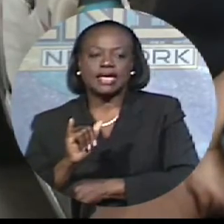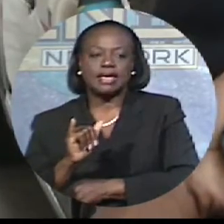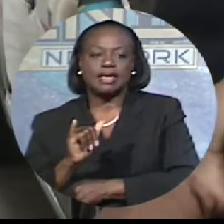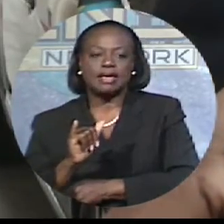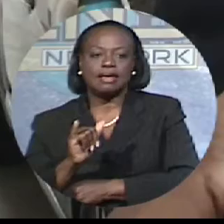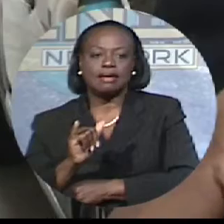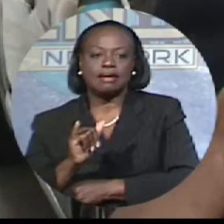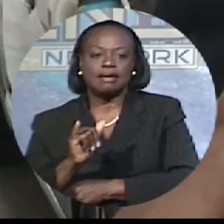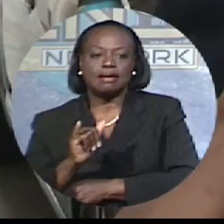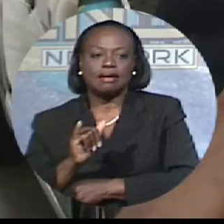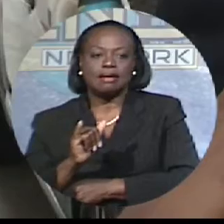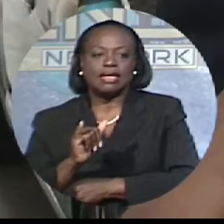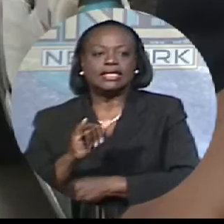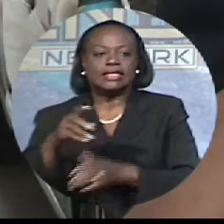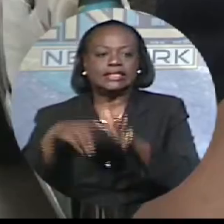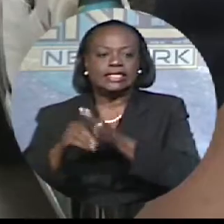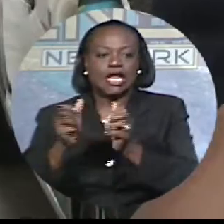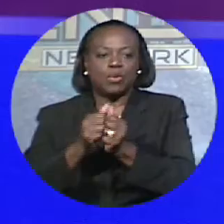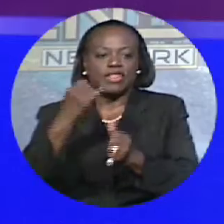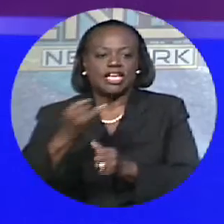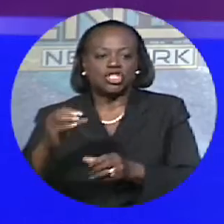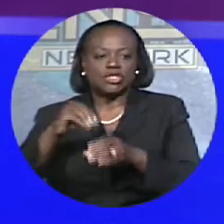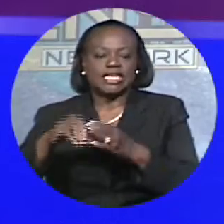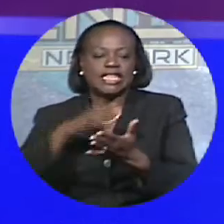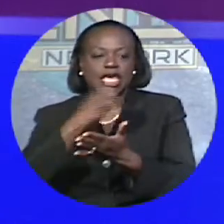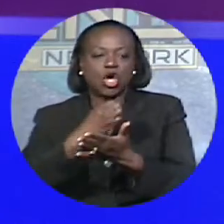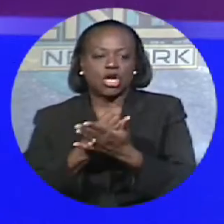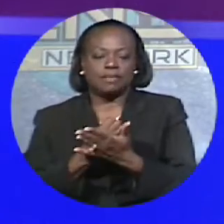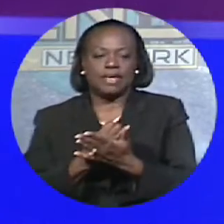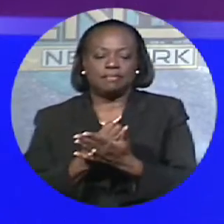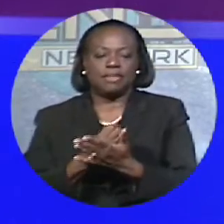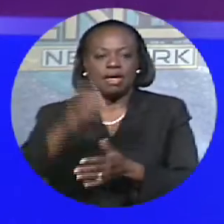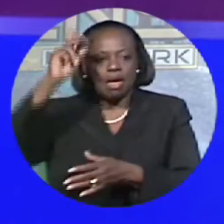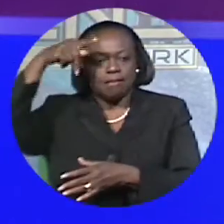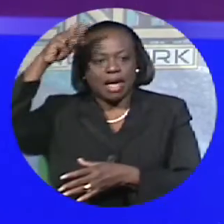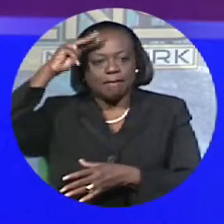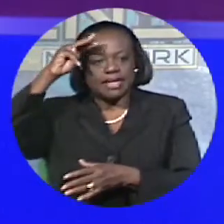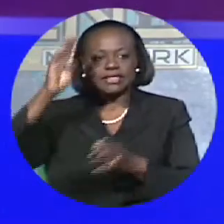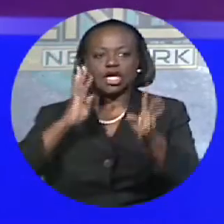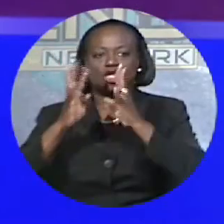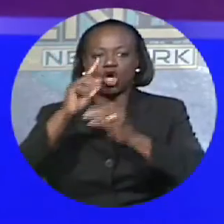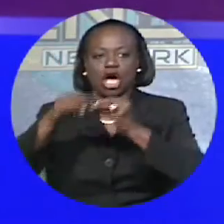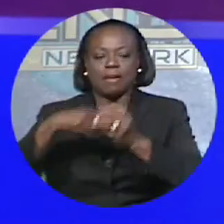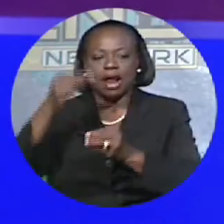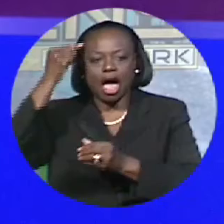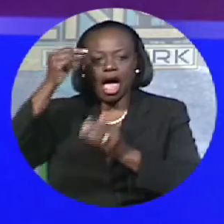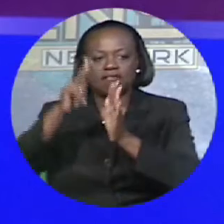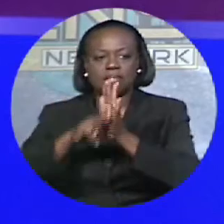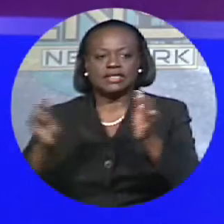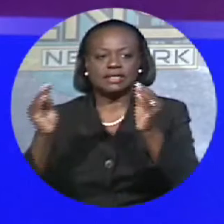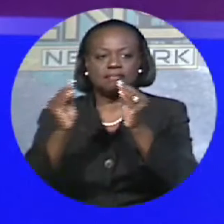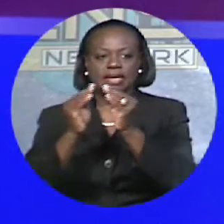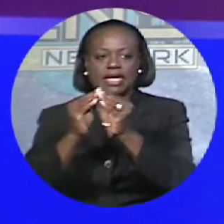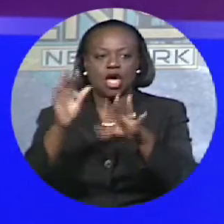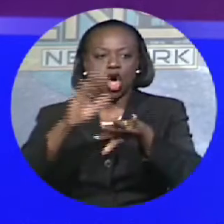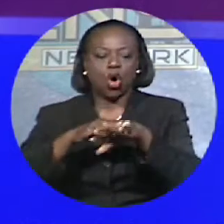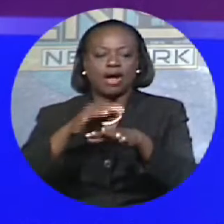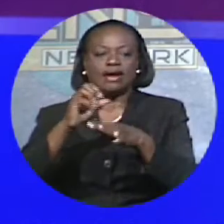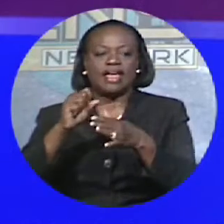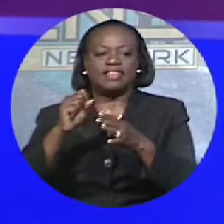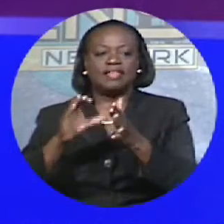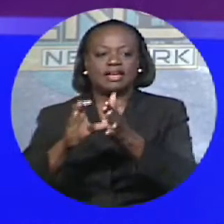grappling with some issues in our economy. The Prime Minister also talked about a government meeting on the state of the